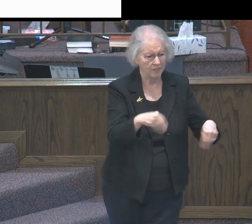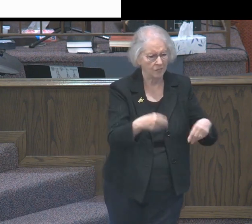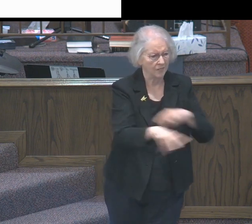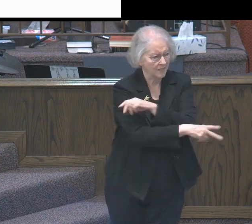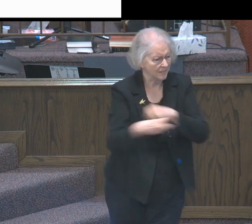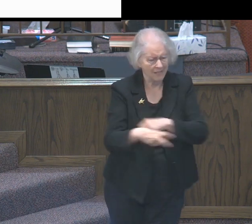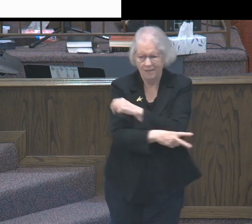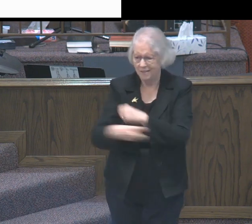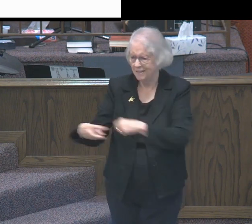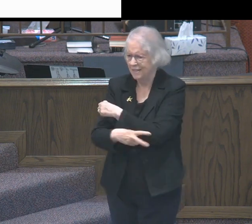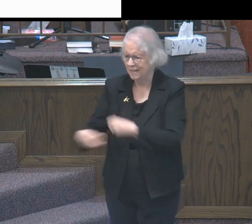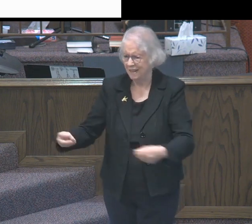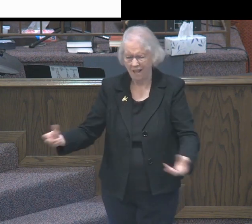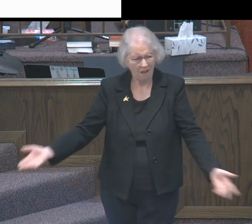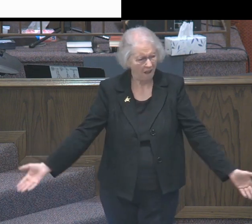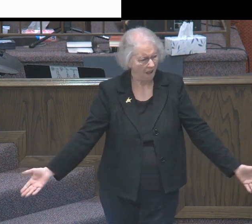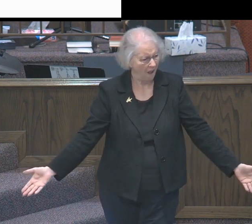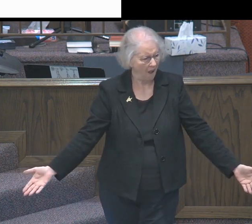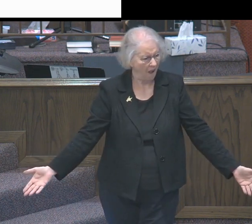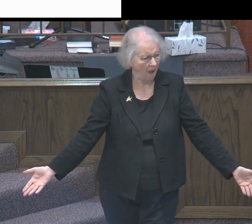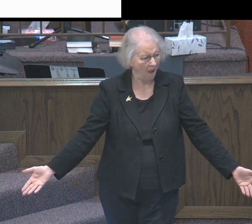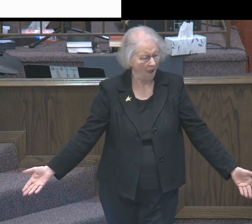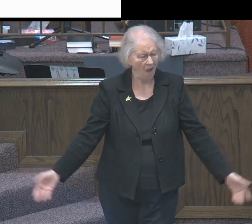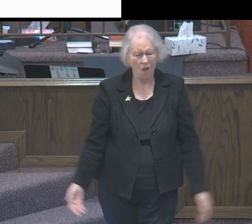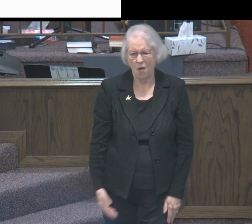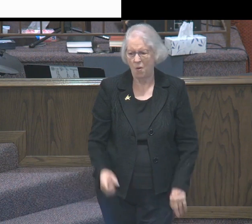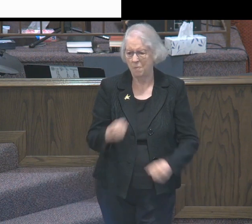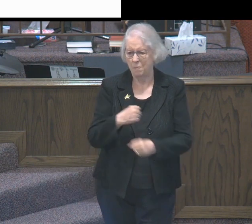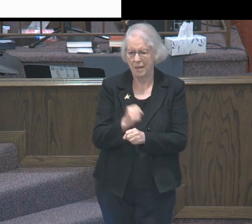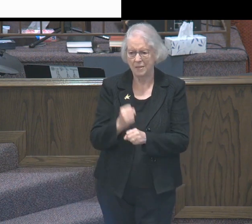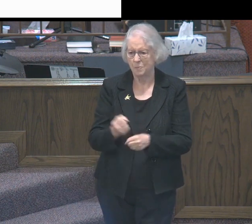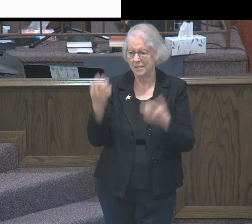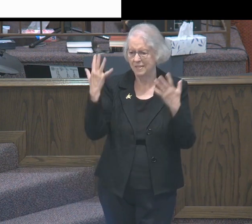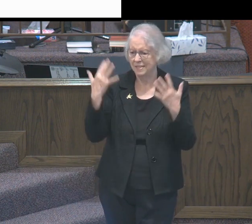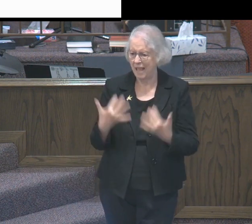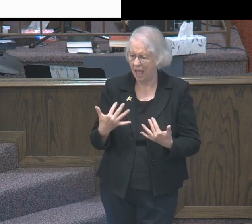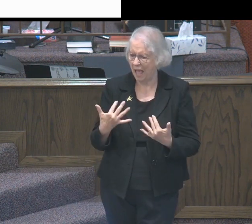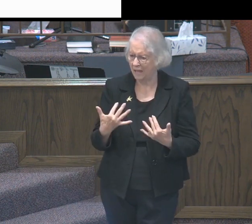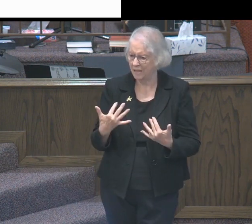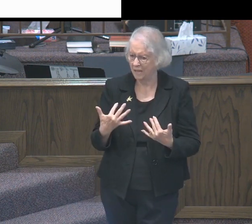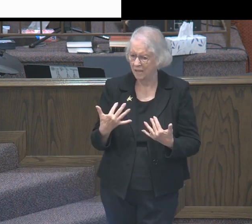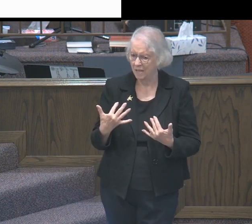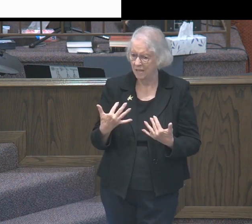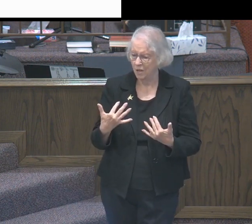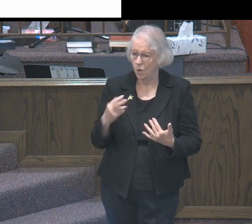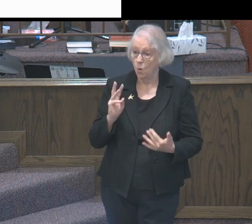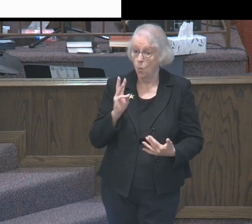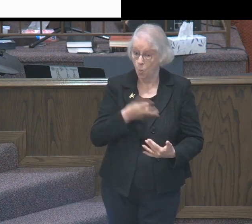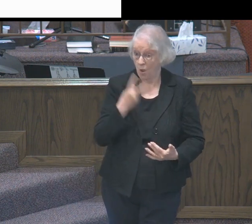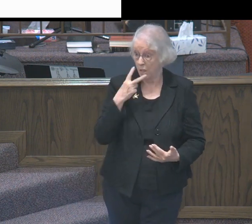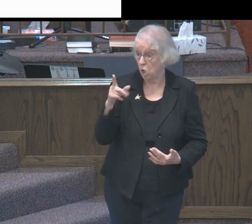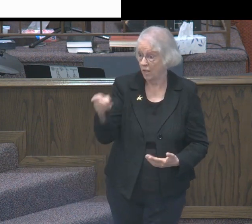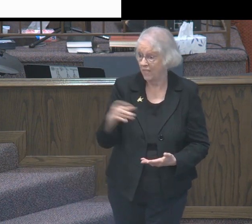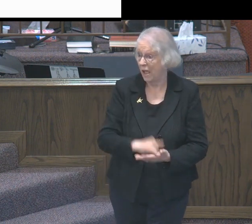so many ways, they don't even know what's wrong anymore because their heart has been so hardened. Go